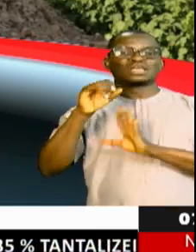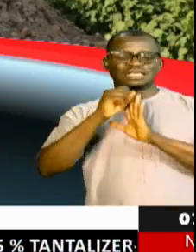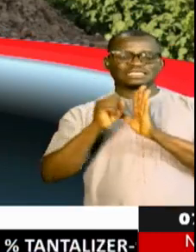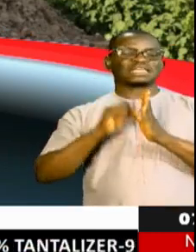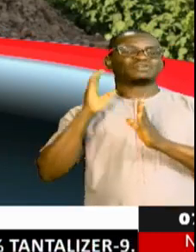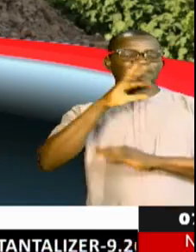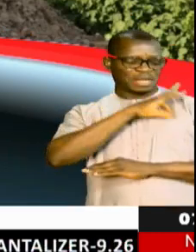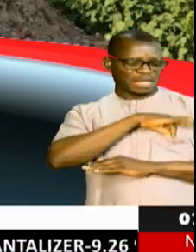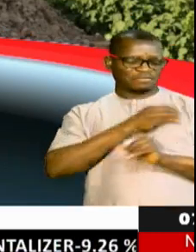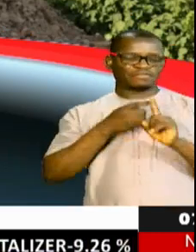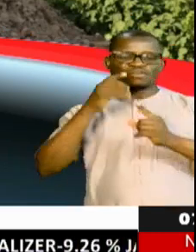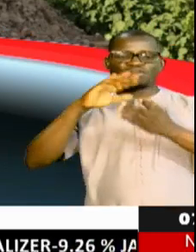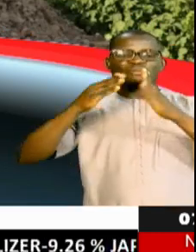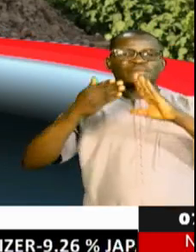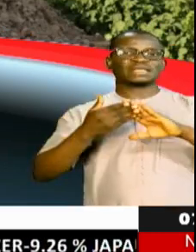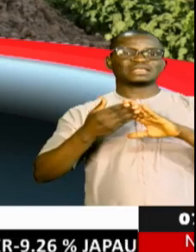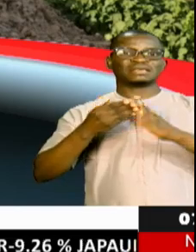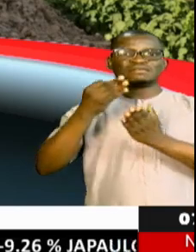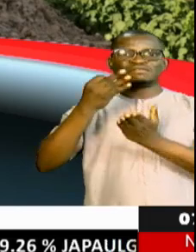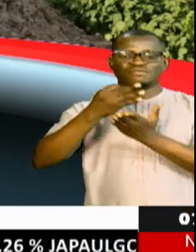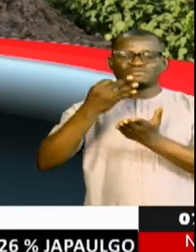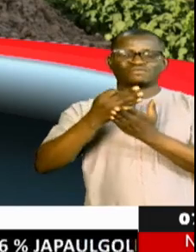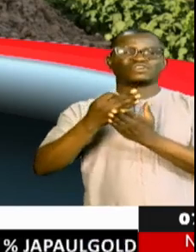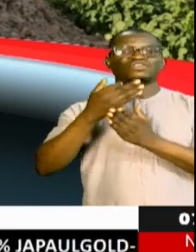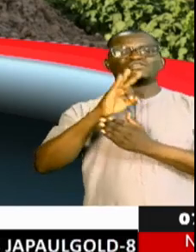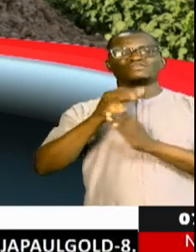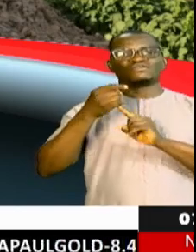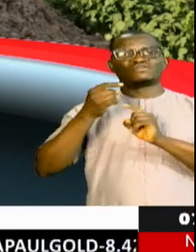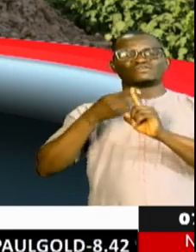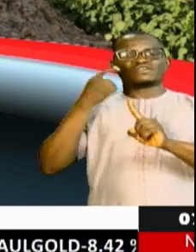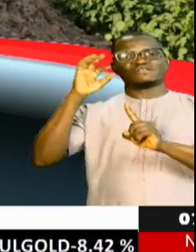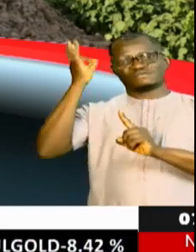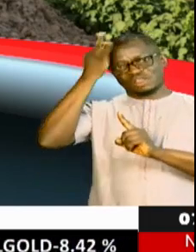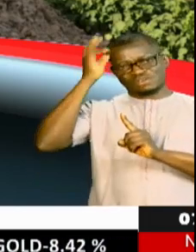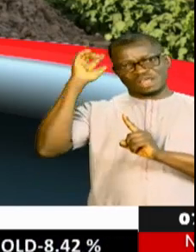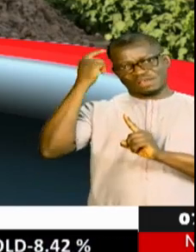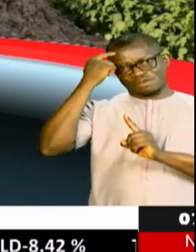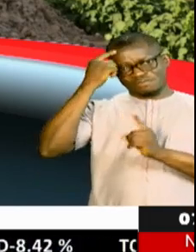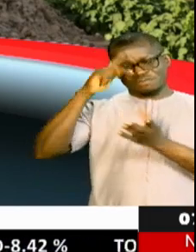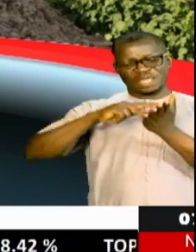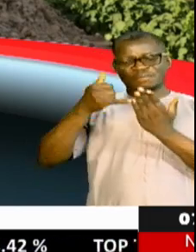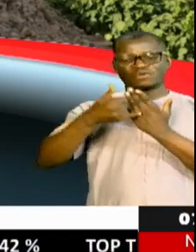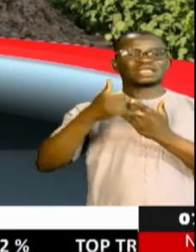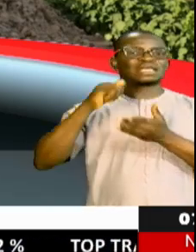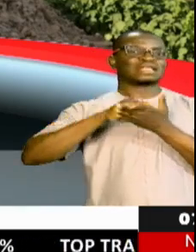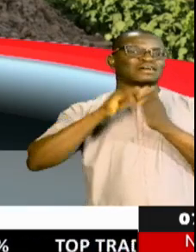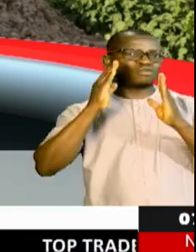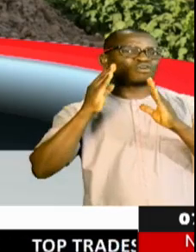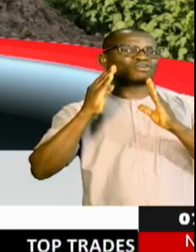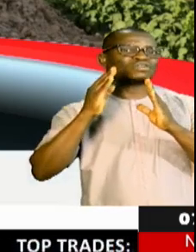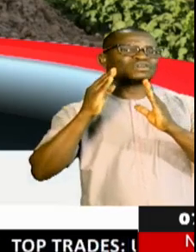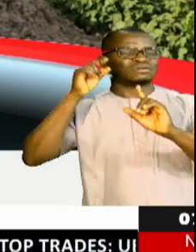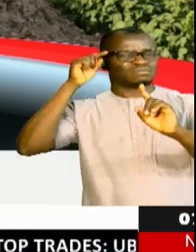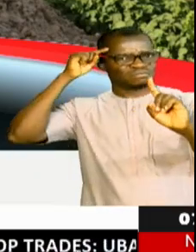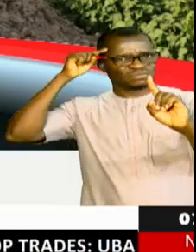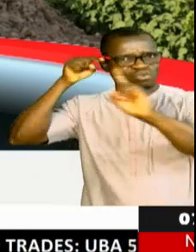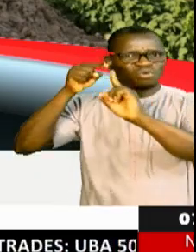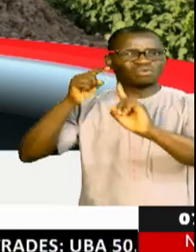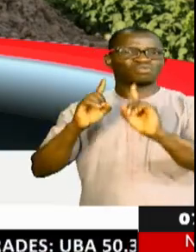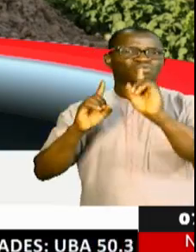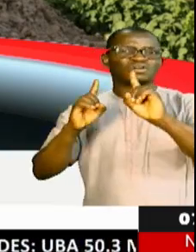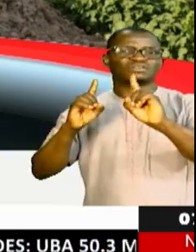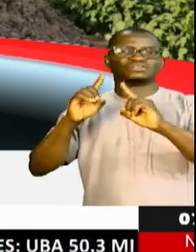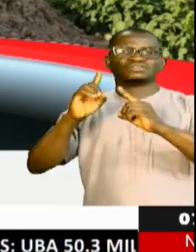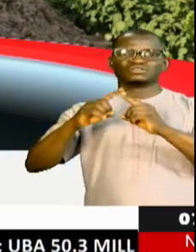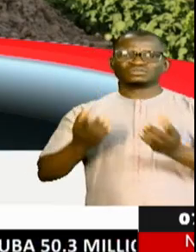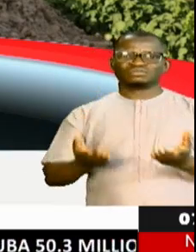the Community Revolving Fund of the federal government Agrisol project, which has the sole objective of empowering and